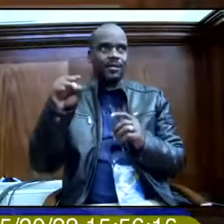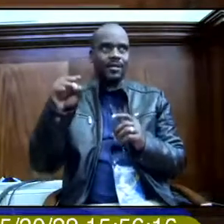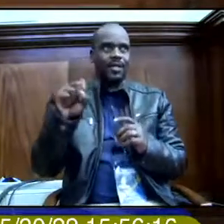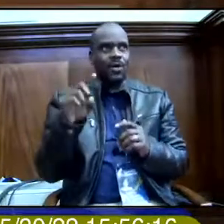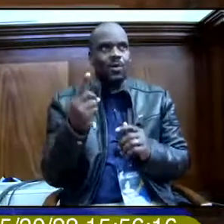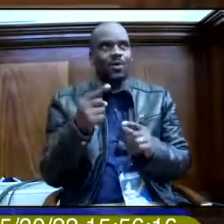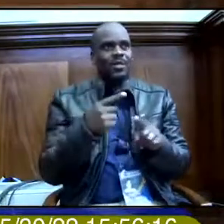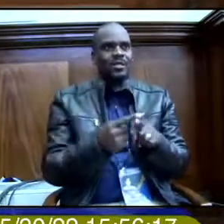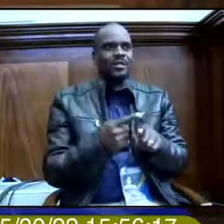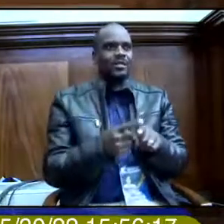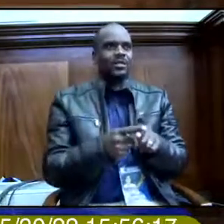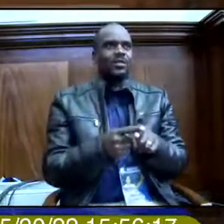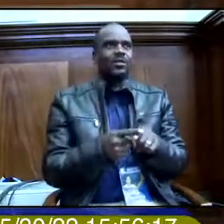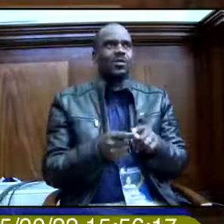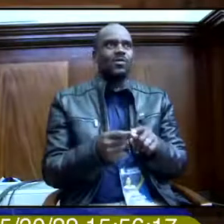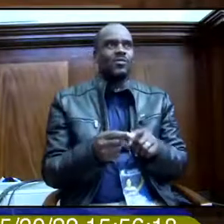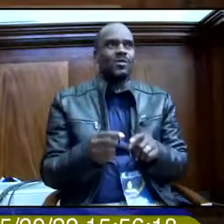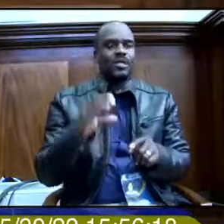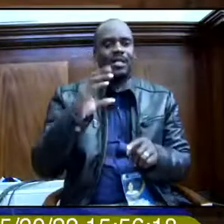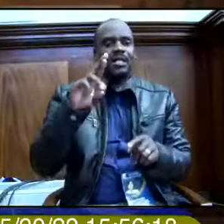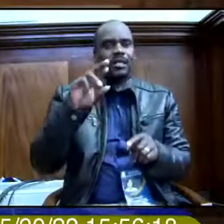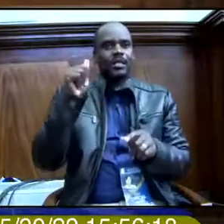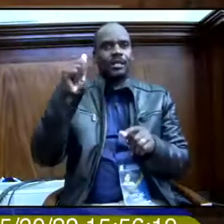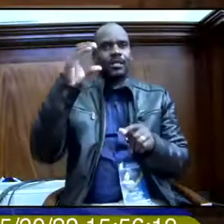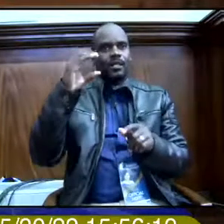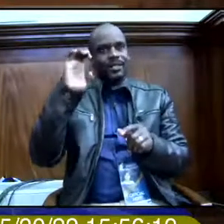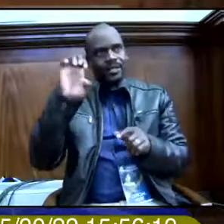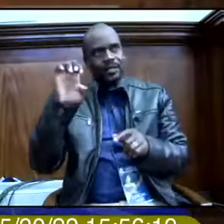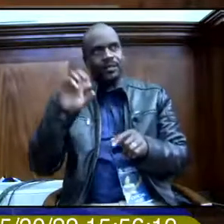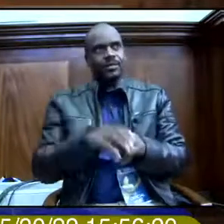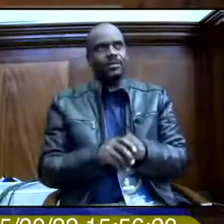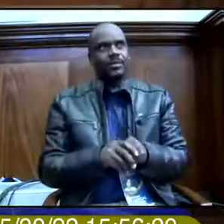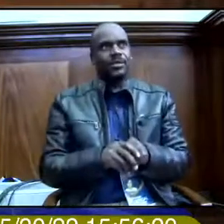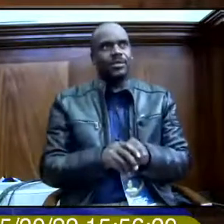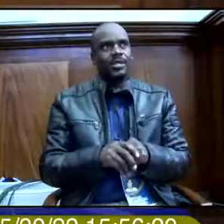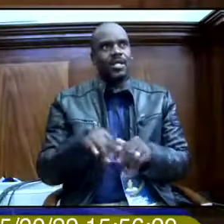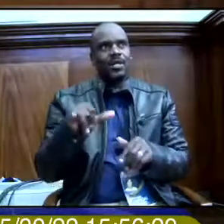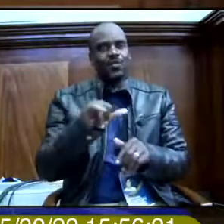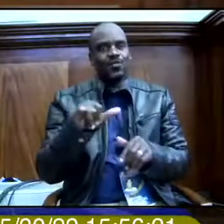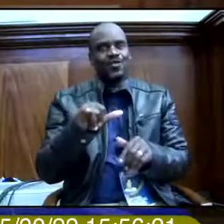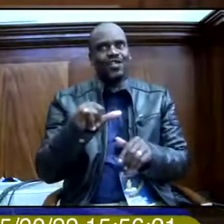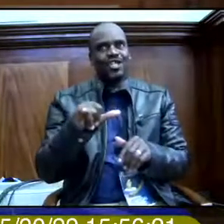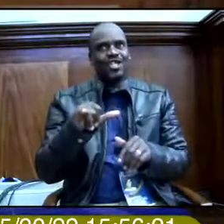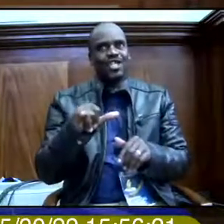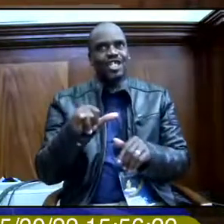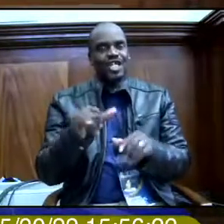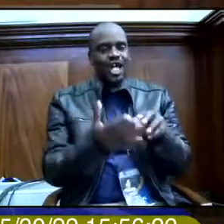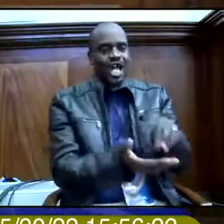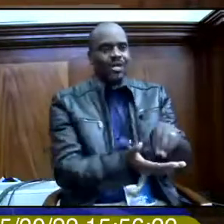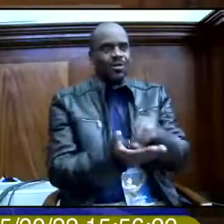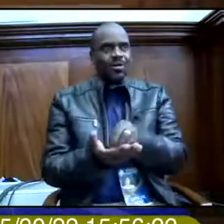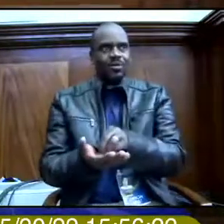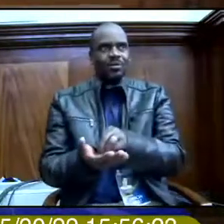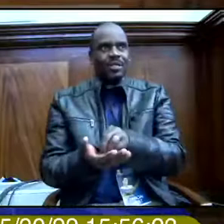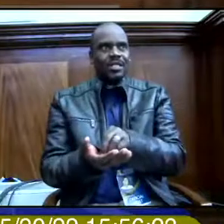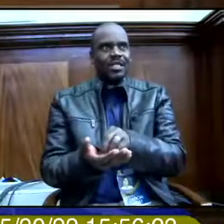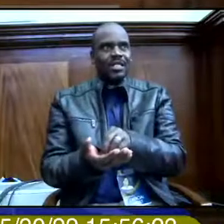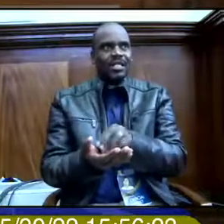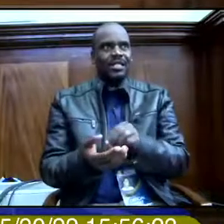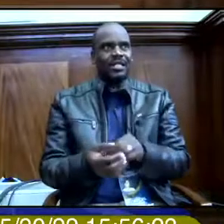example of chris greece as a country which adopted austerity